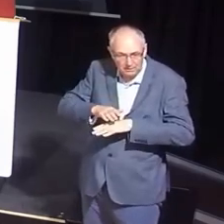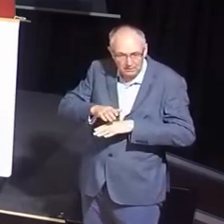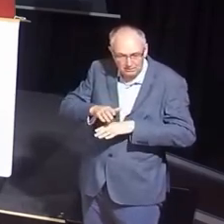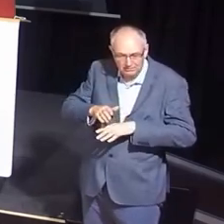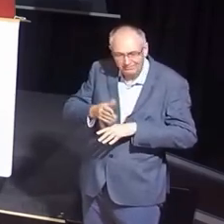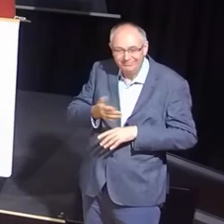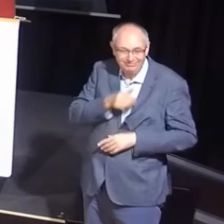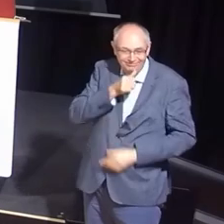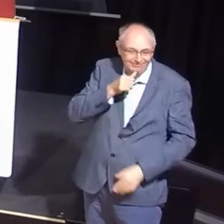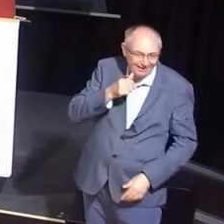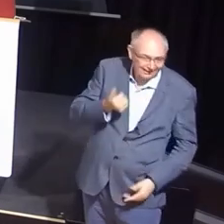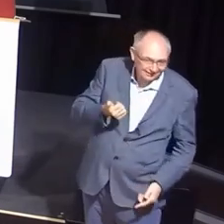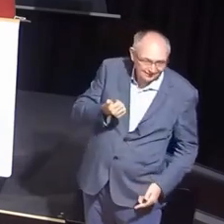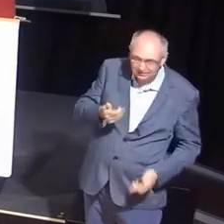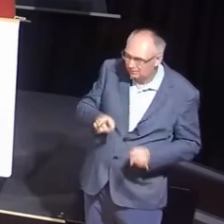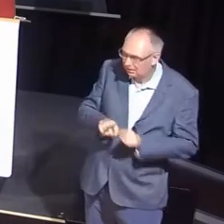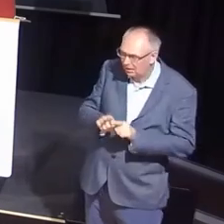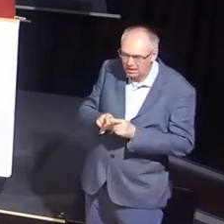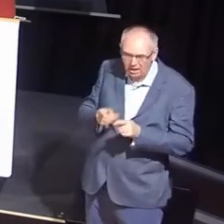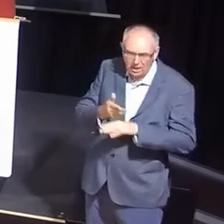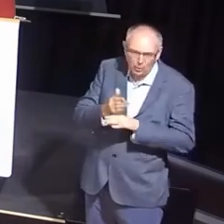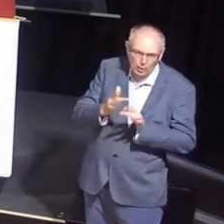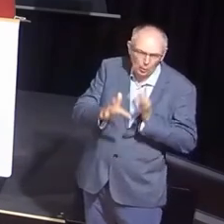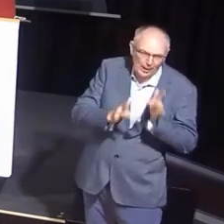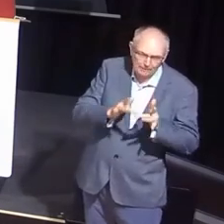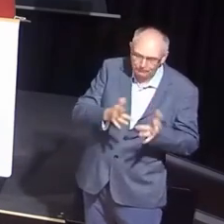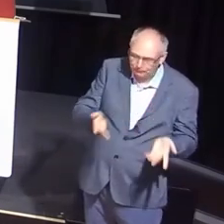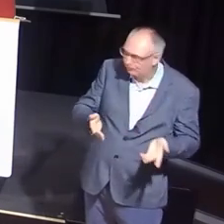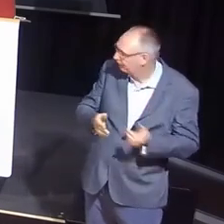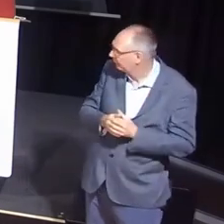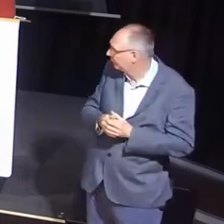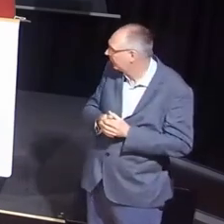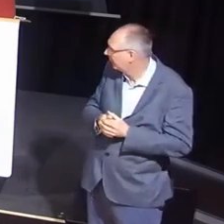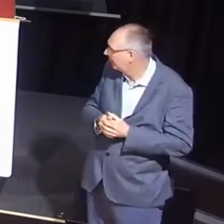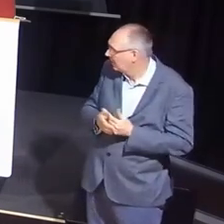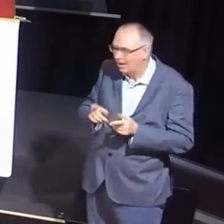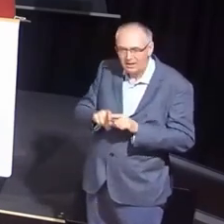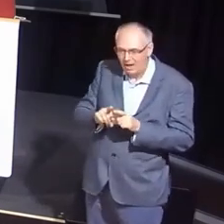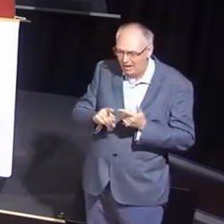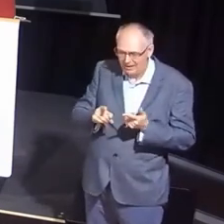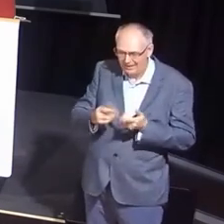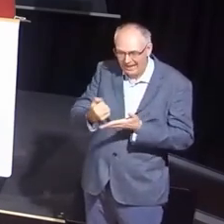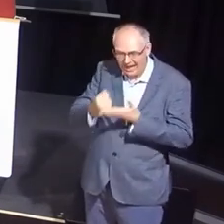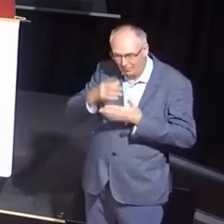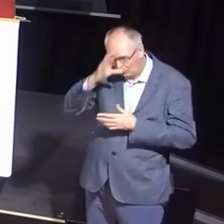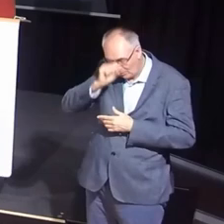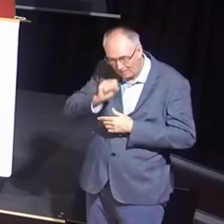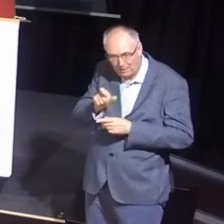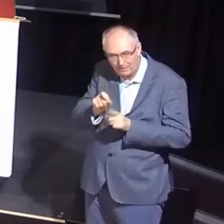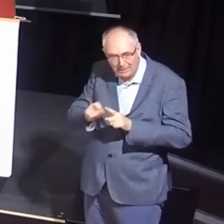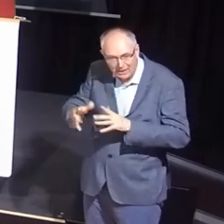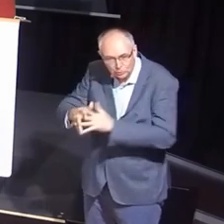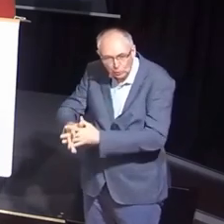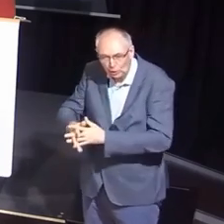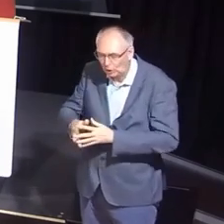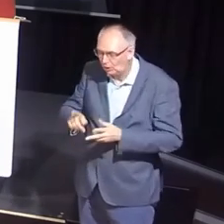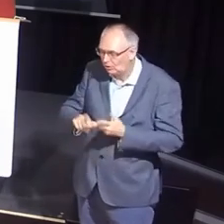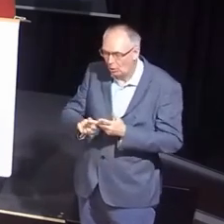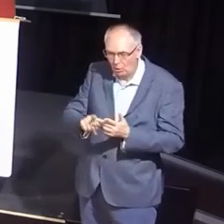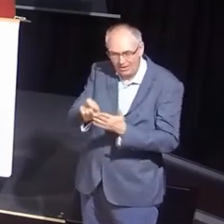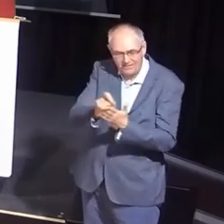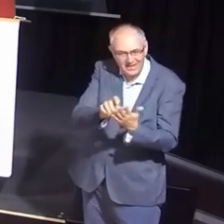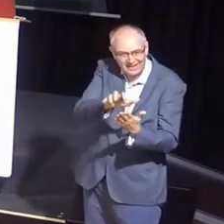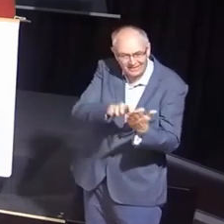I can think a lot of web examples because I work in web, like being able to have something that remembers your password for you, having something that you can, you know, a form field you can paste